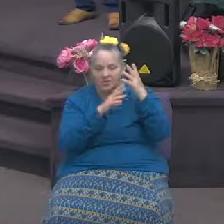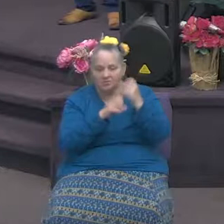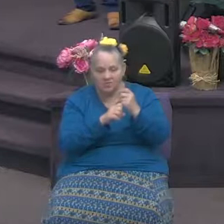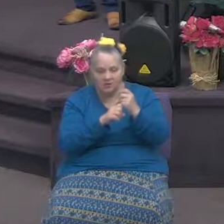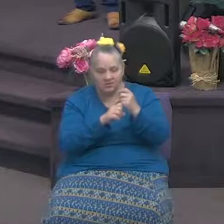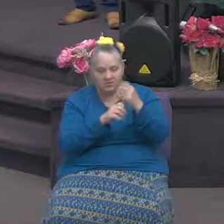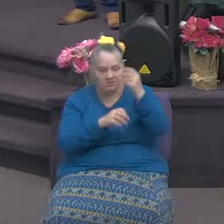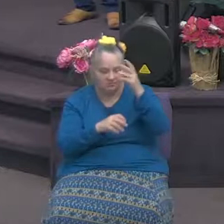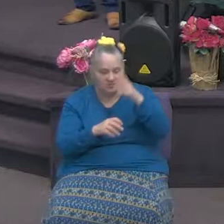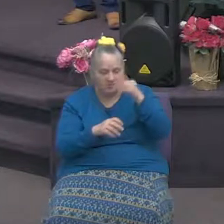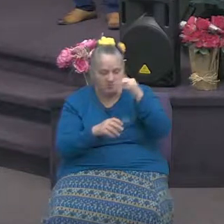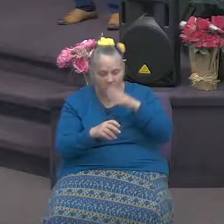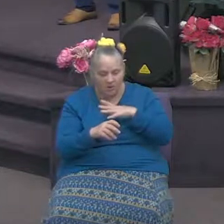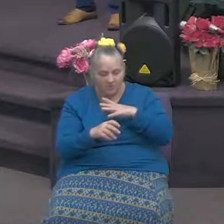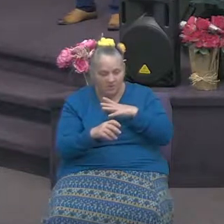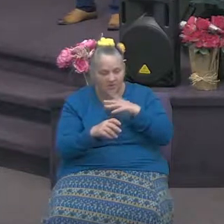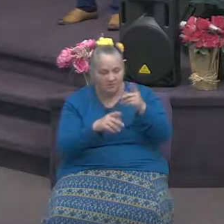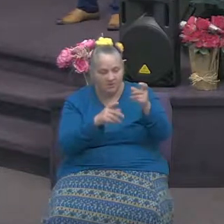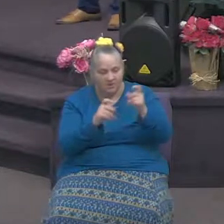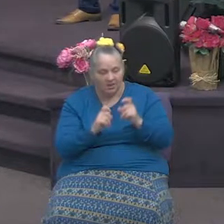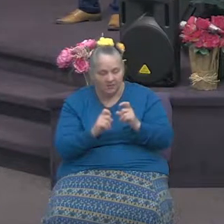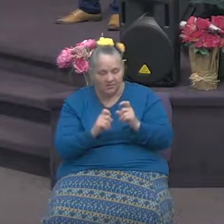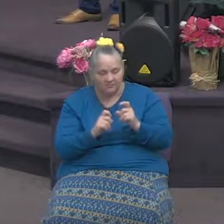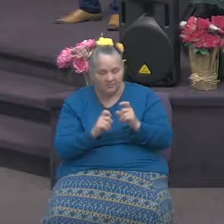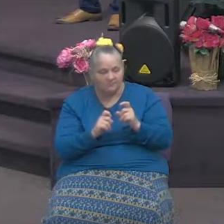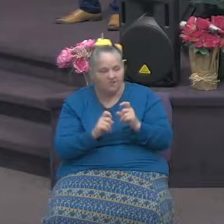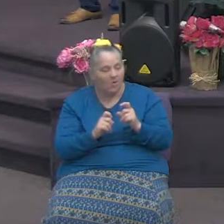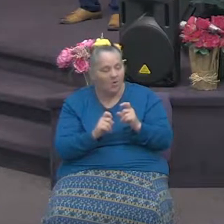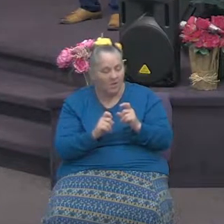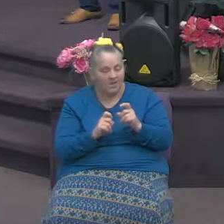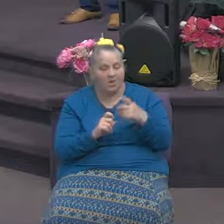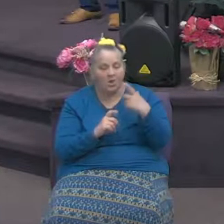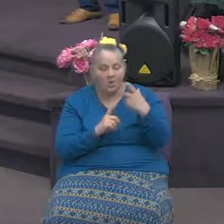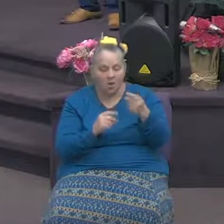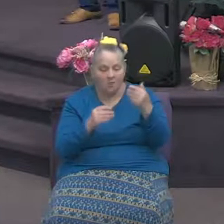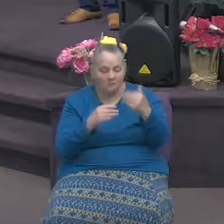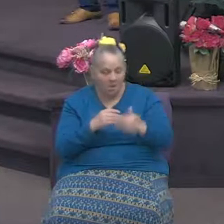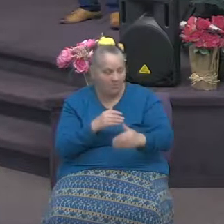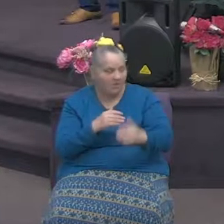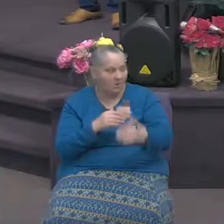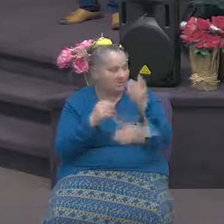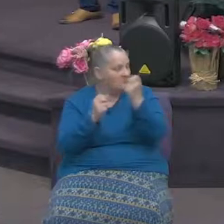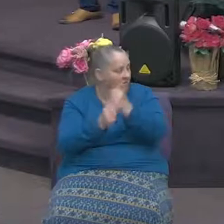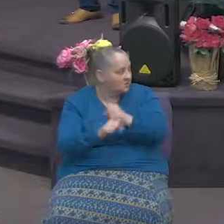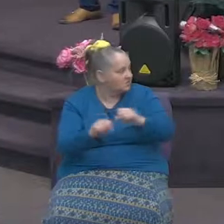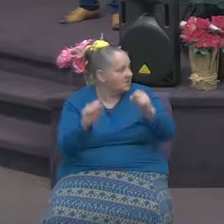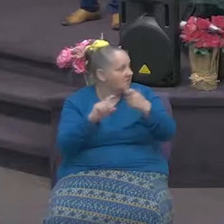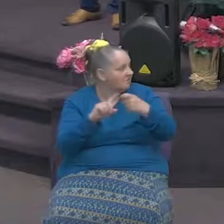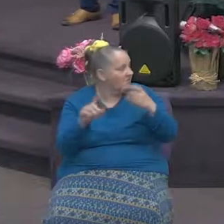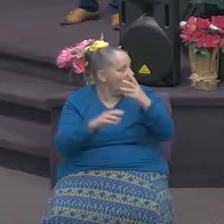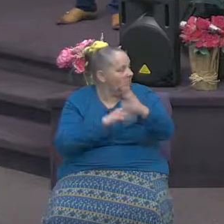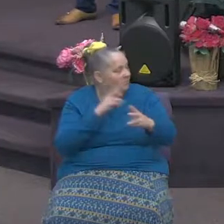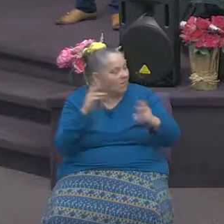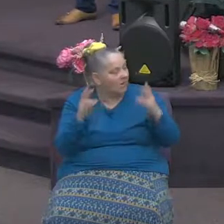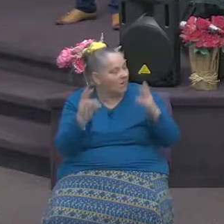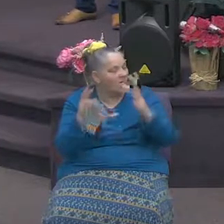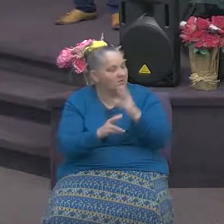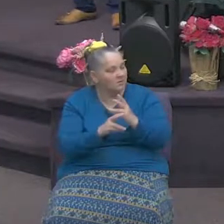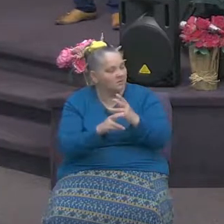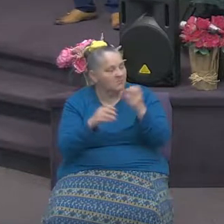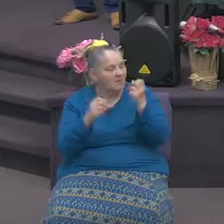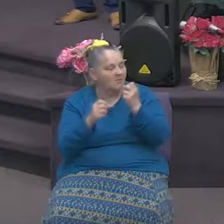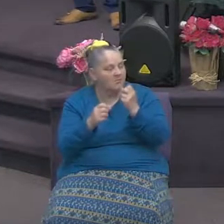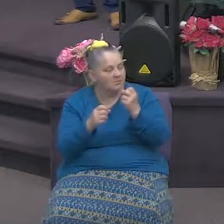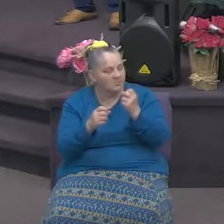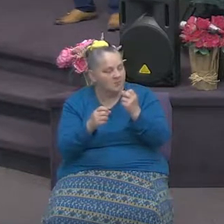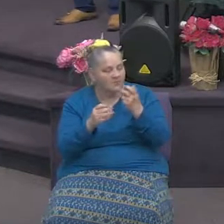trust in the men and women you've given over my life so that, God, I can go forward. I can be saved from the world. I can be saved from the